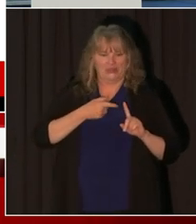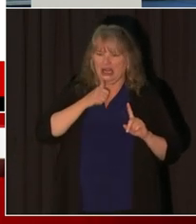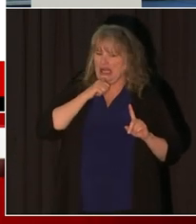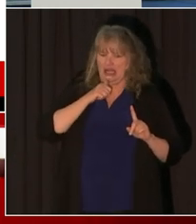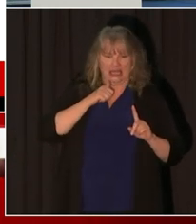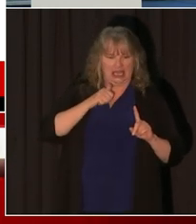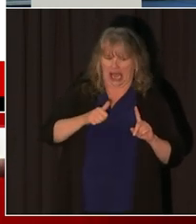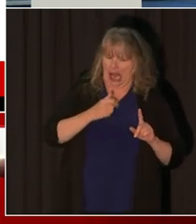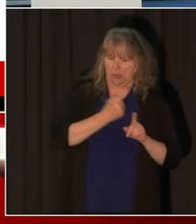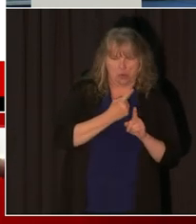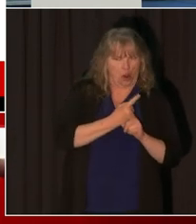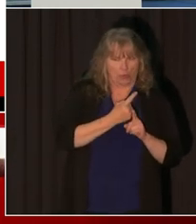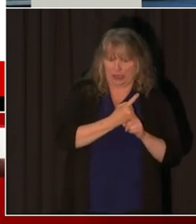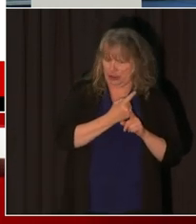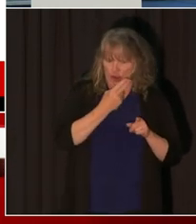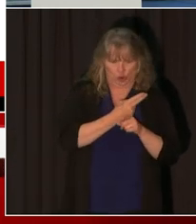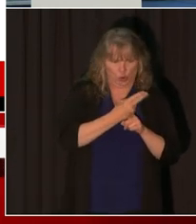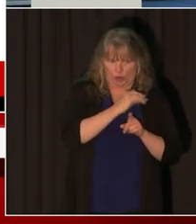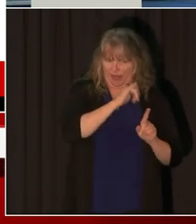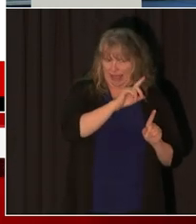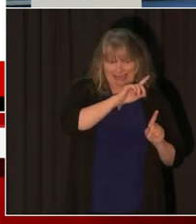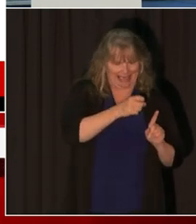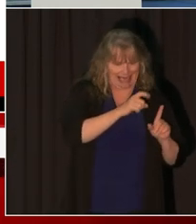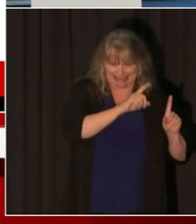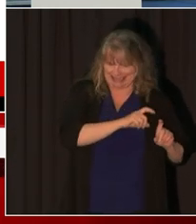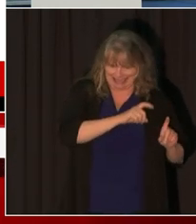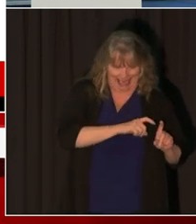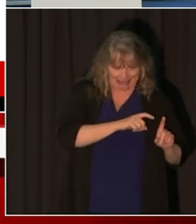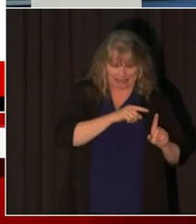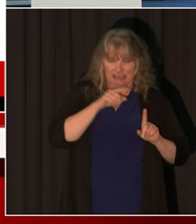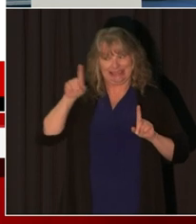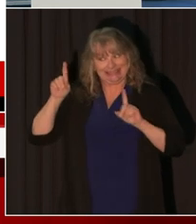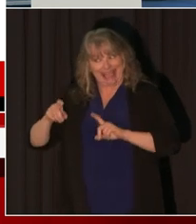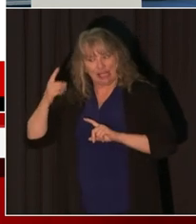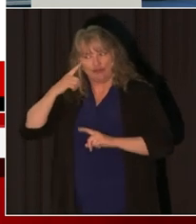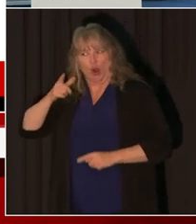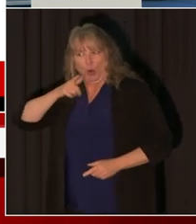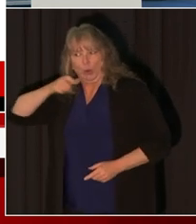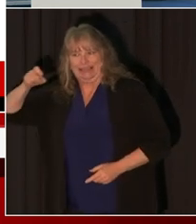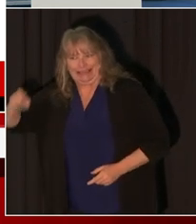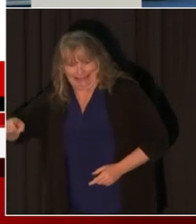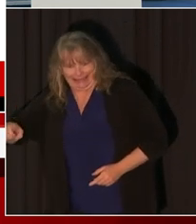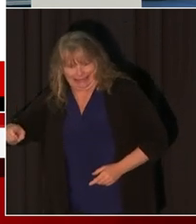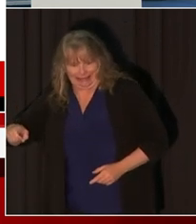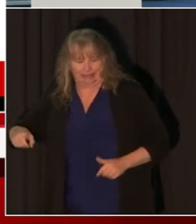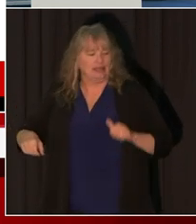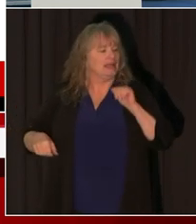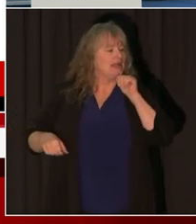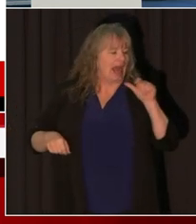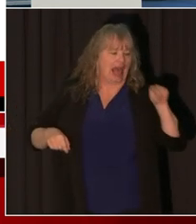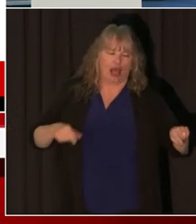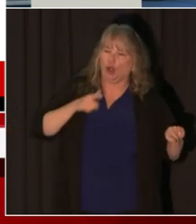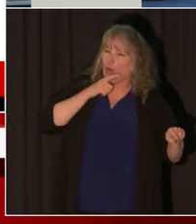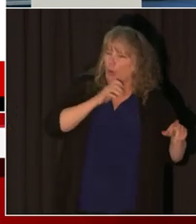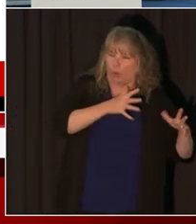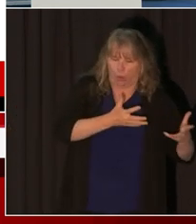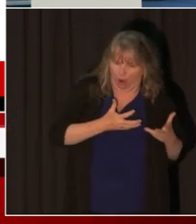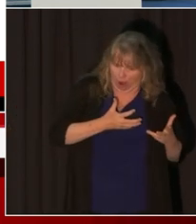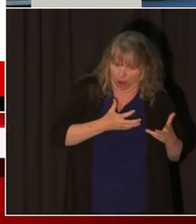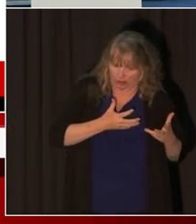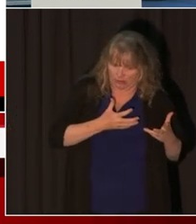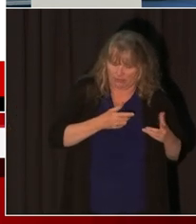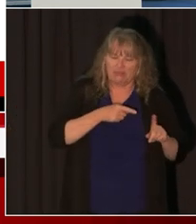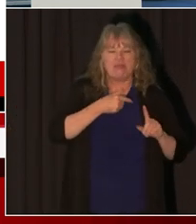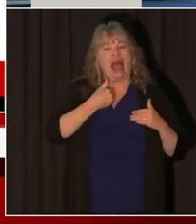appropriately using the diagnostic tests that are currently available. Then that raises the question of the appropriate use of